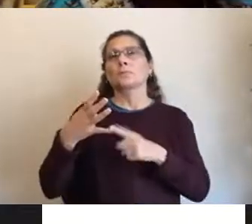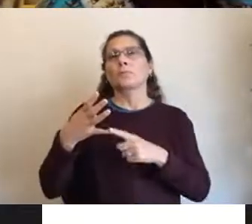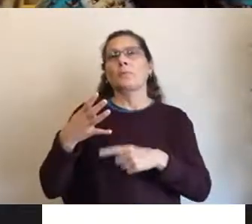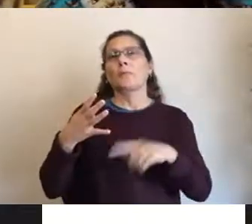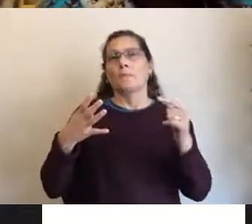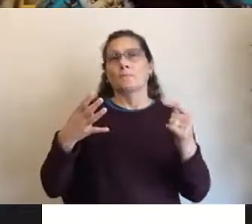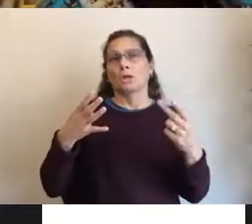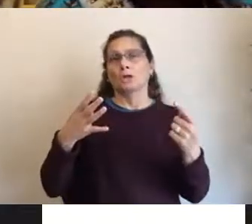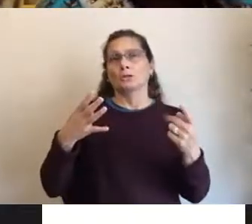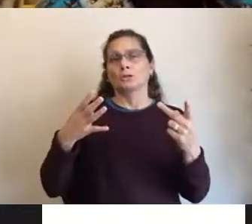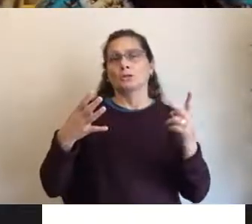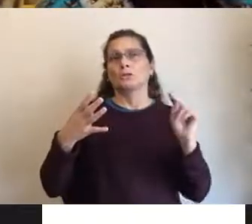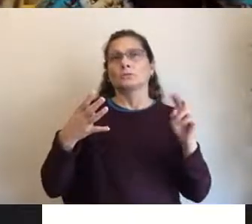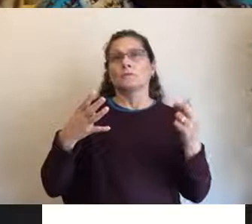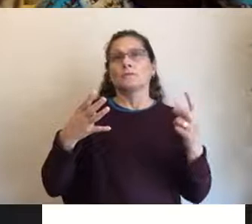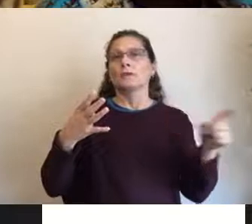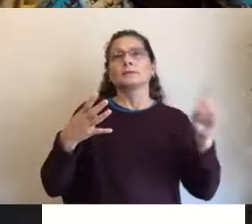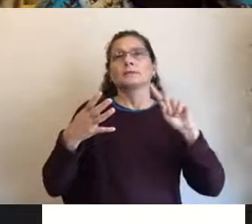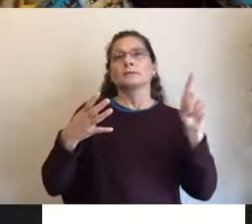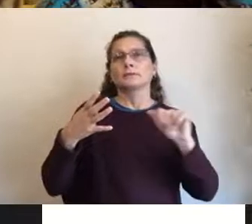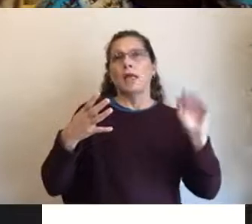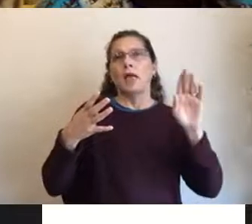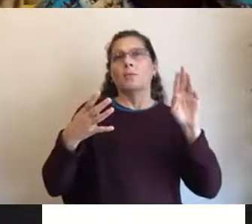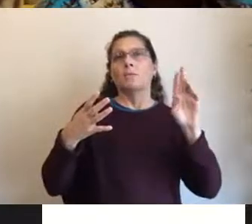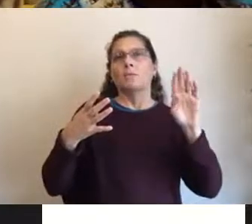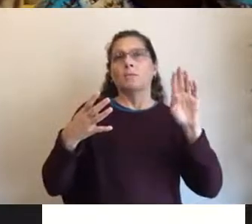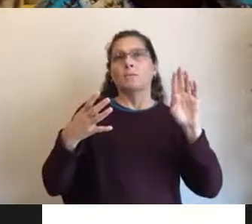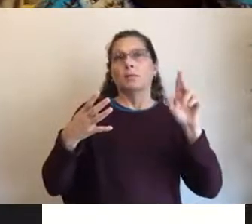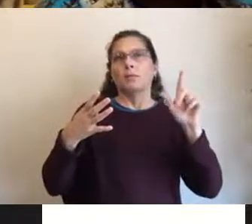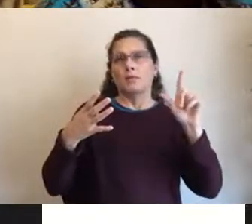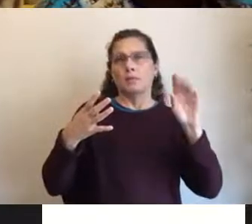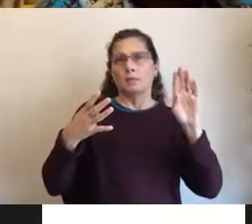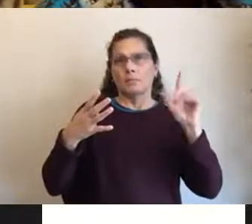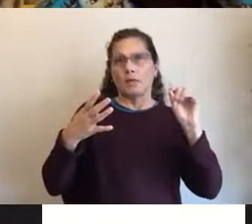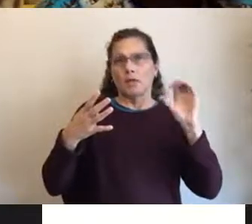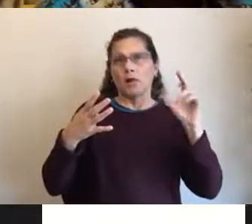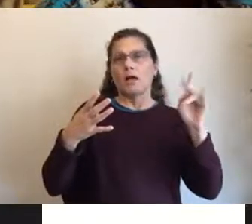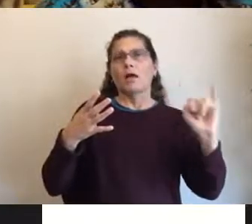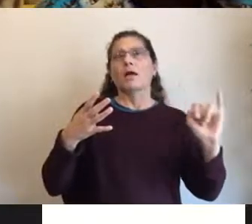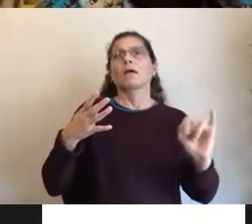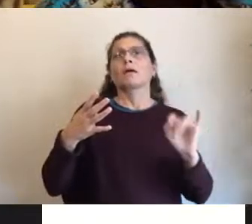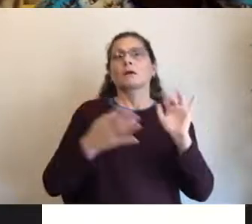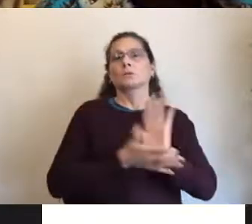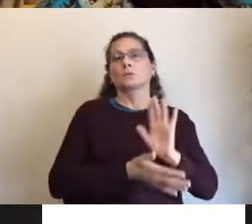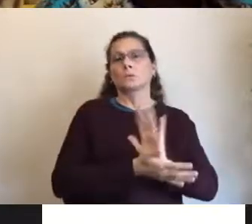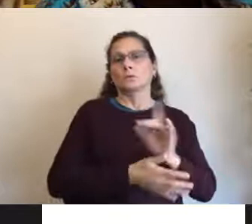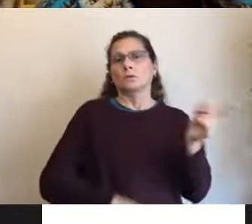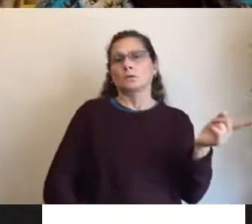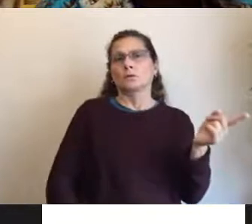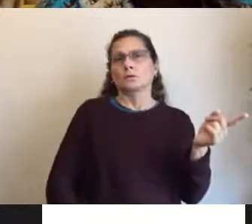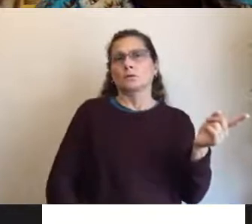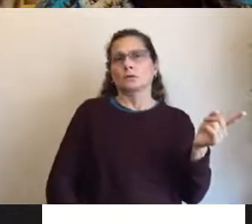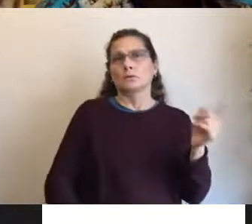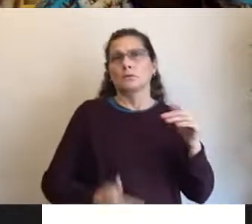at Zablocki Community School, 1016 West Oklahoma. Again, want to just highlight that this is